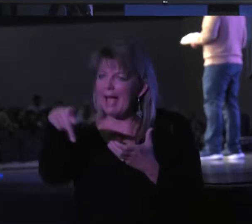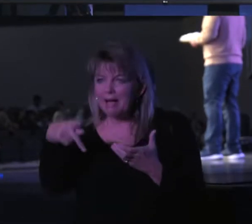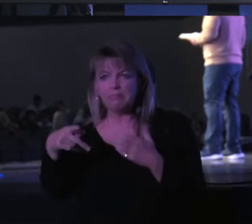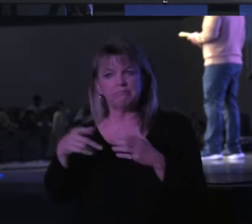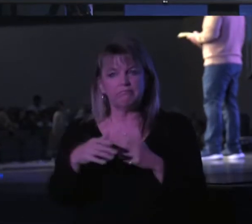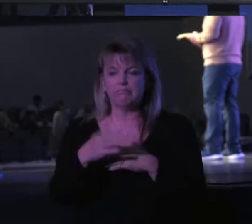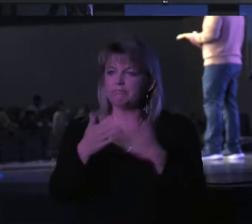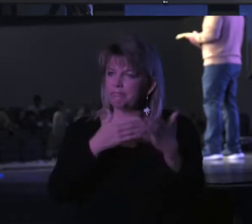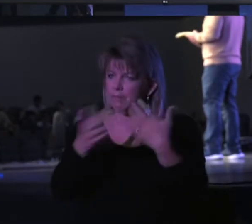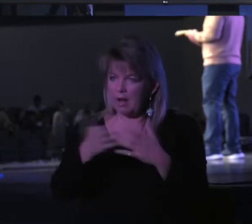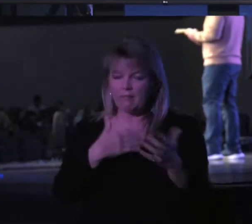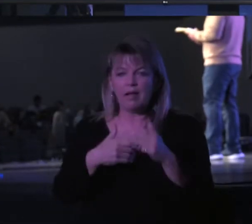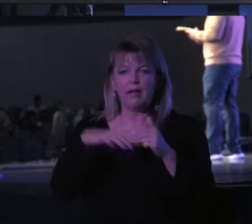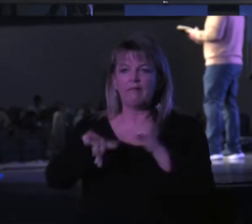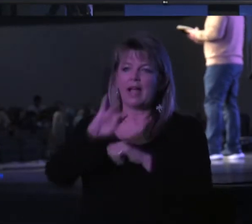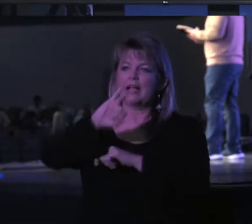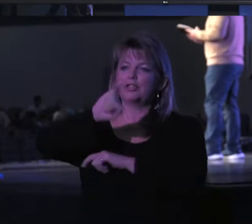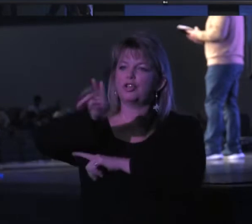device, I want you to find